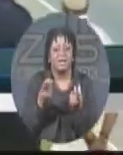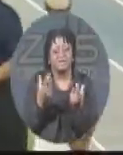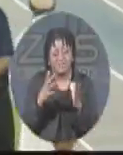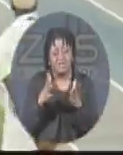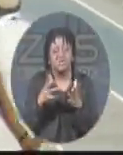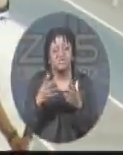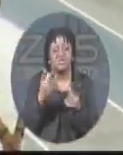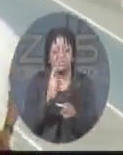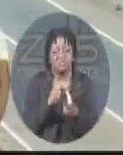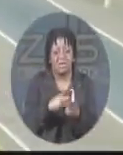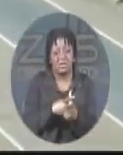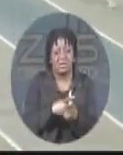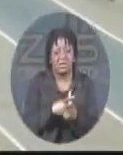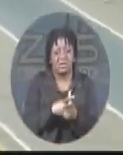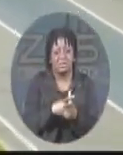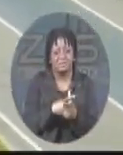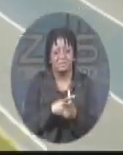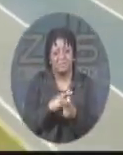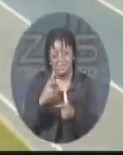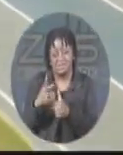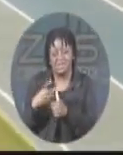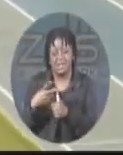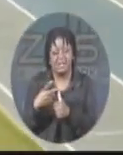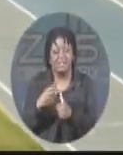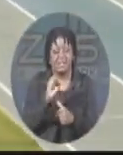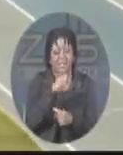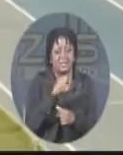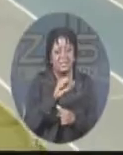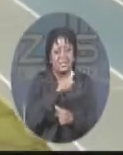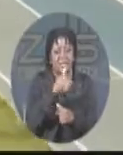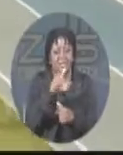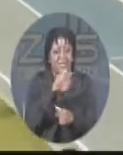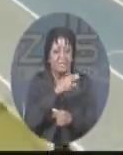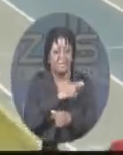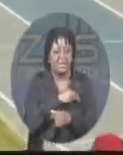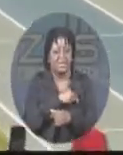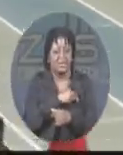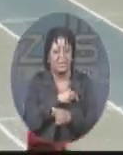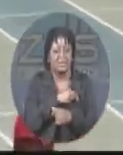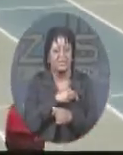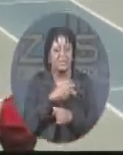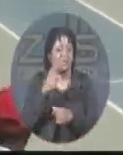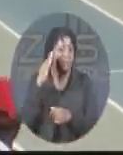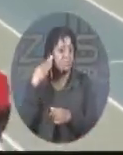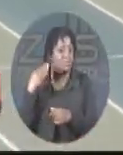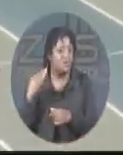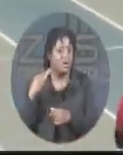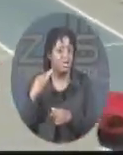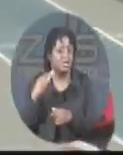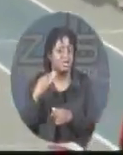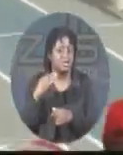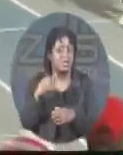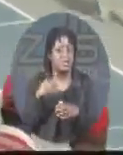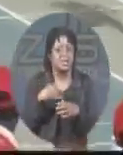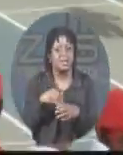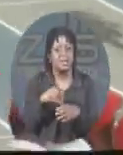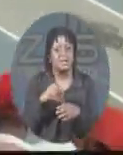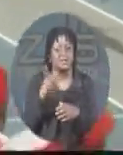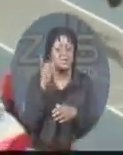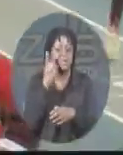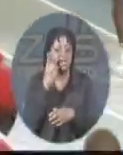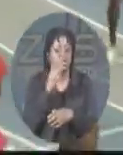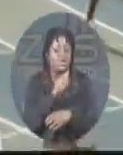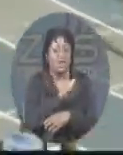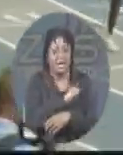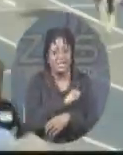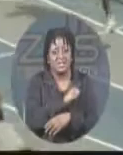race. And yes, another medal for the Bahamas, that bronze in the 40 meters, 54.33 for Denisha